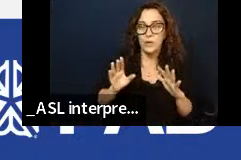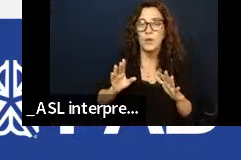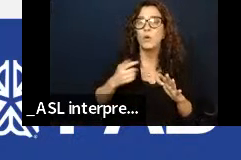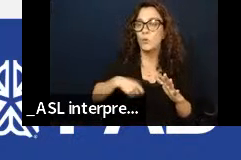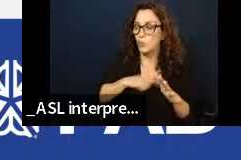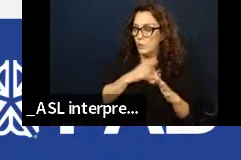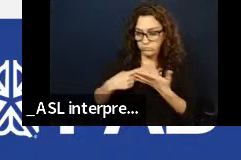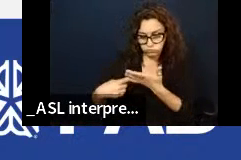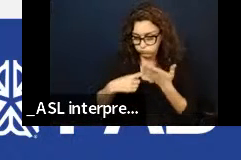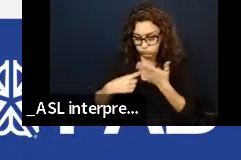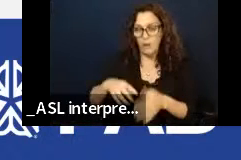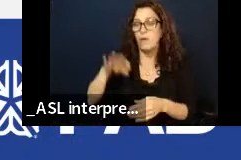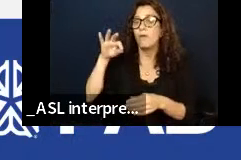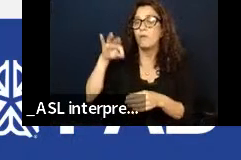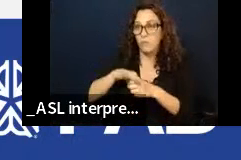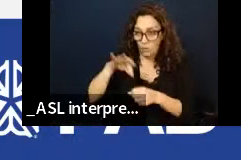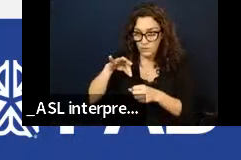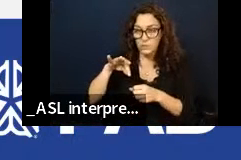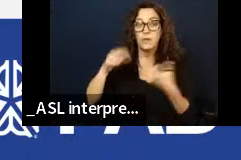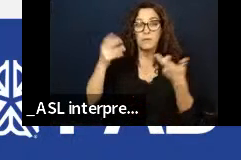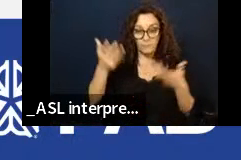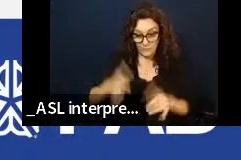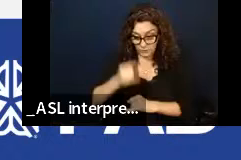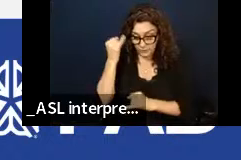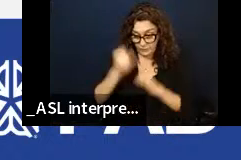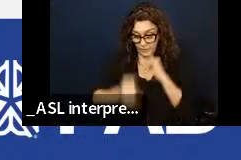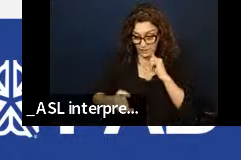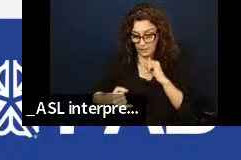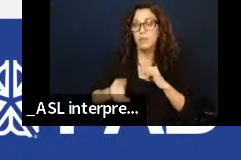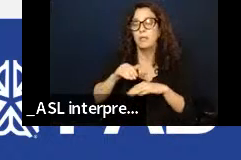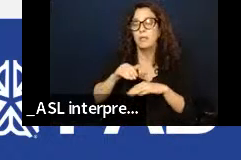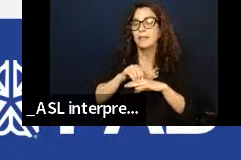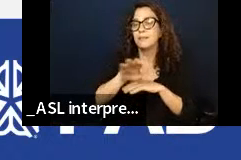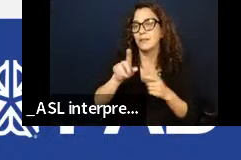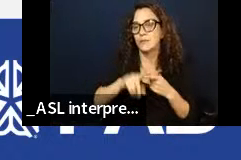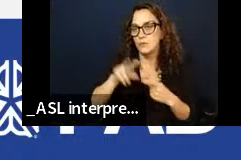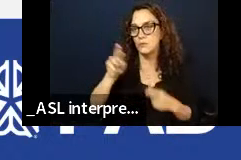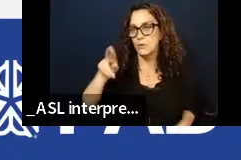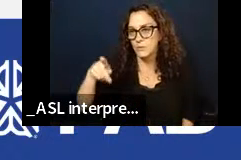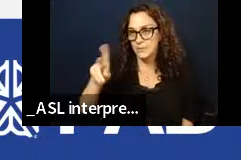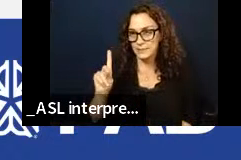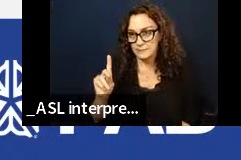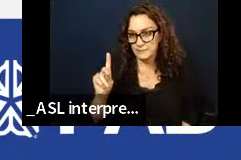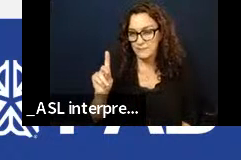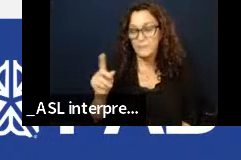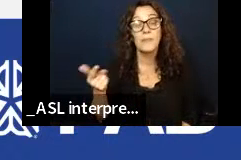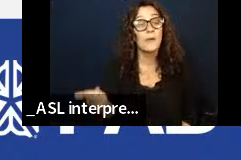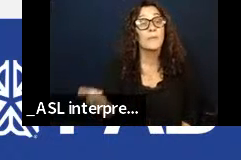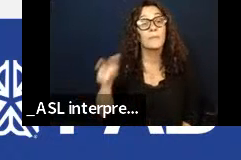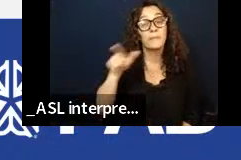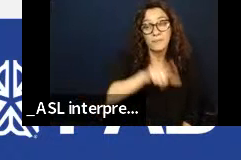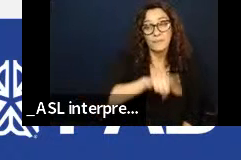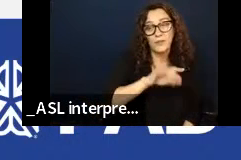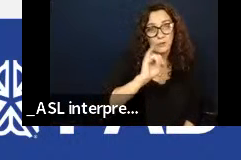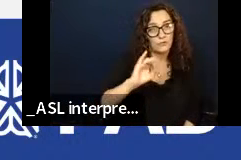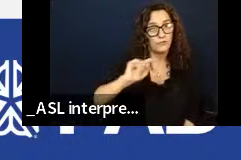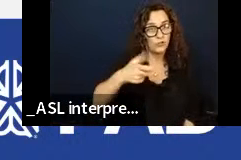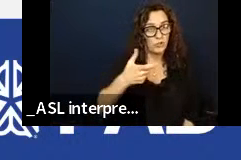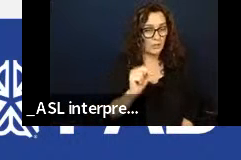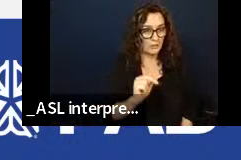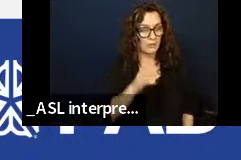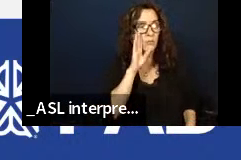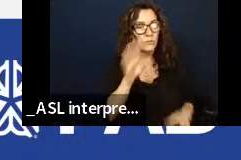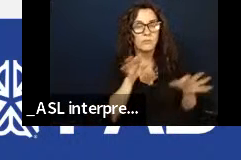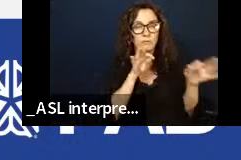over to RPD. And now I will turn it back over to Jonathan, who will tell you about RPD's current